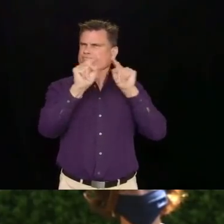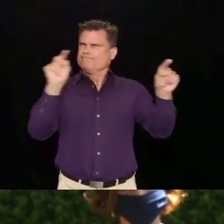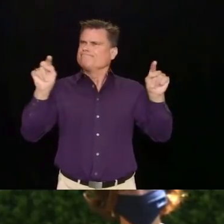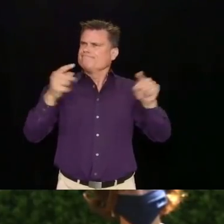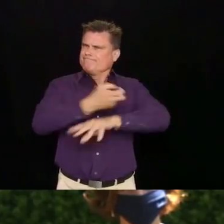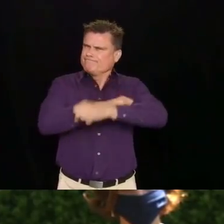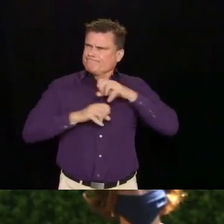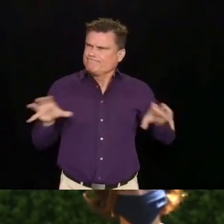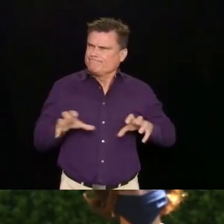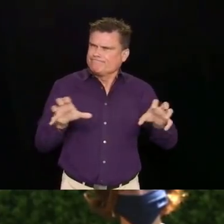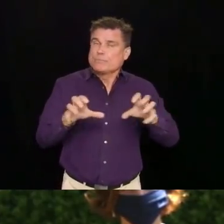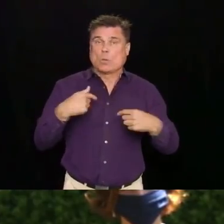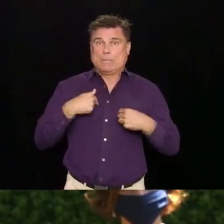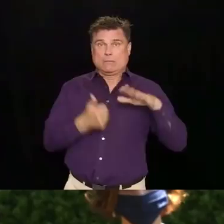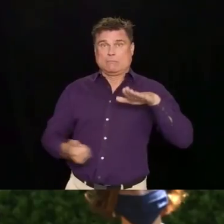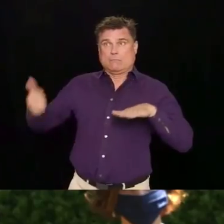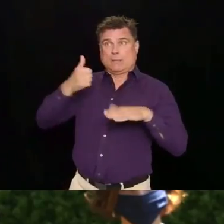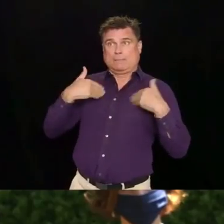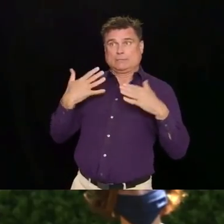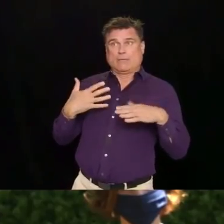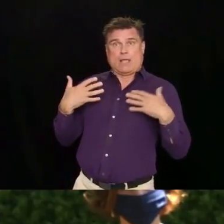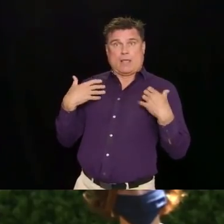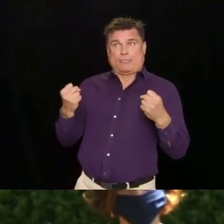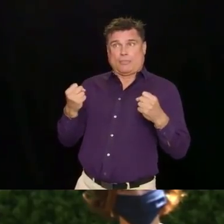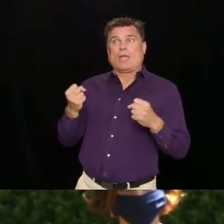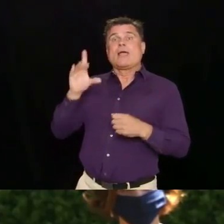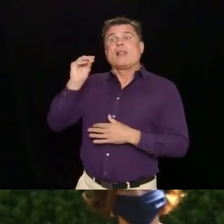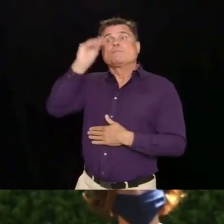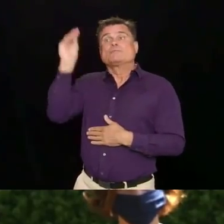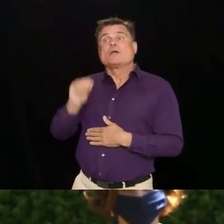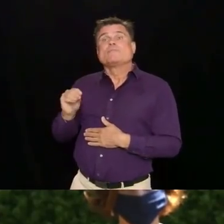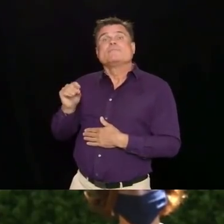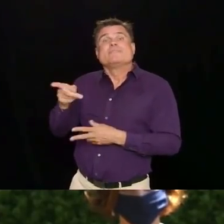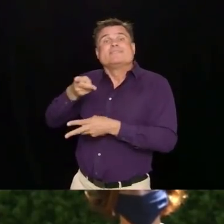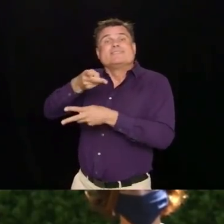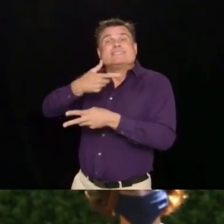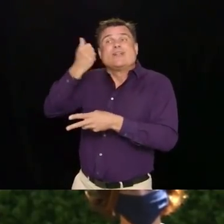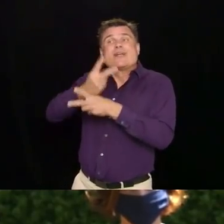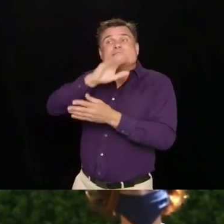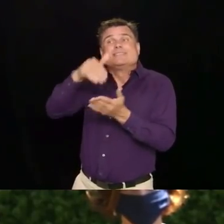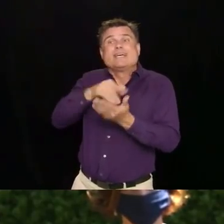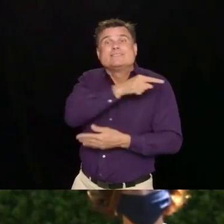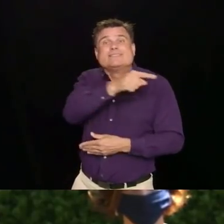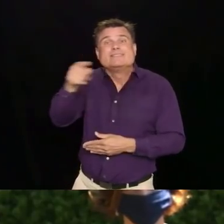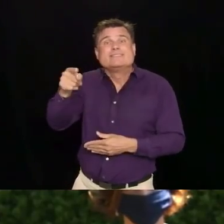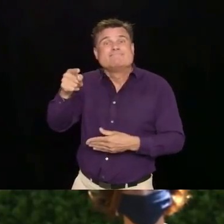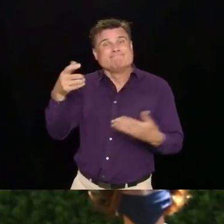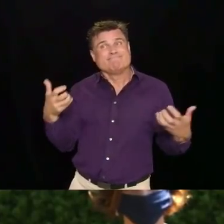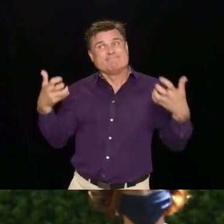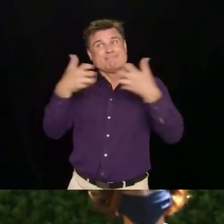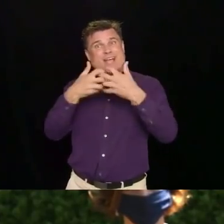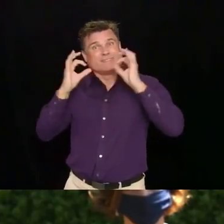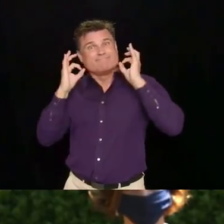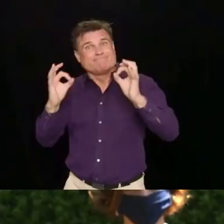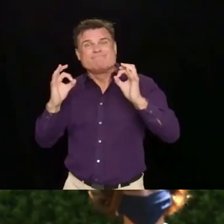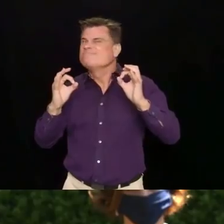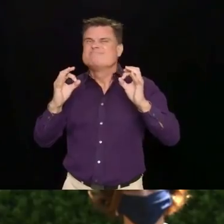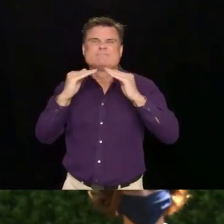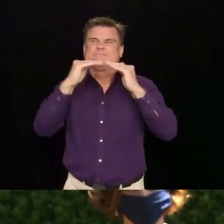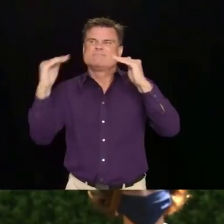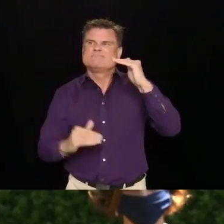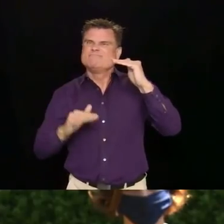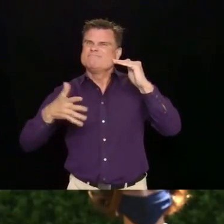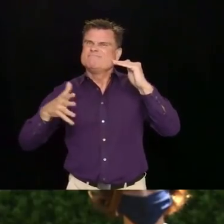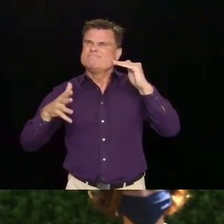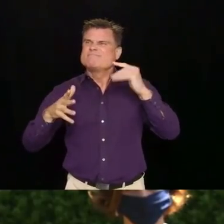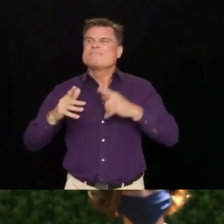Minister of Health, 87% of care homes did not meet provincial standards for staffing, and a huge number of them, some